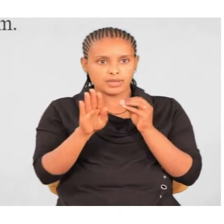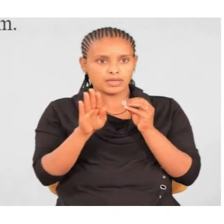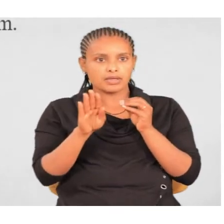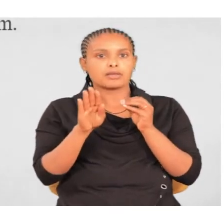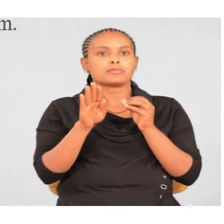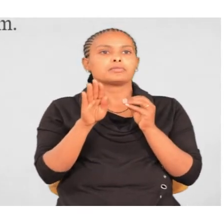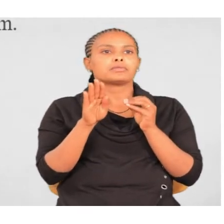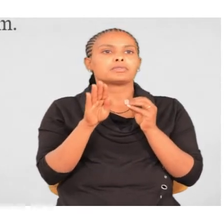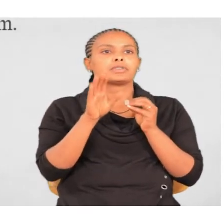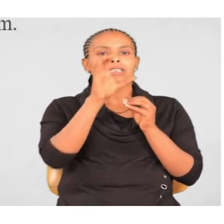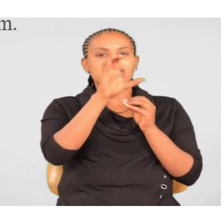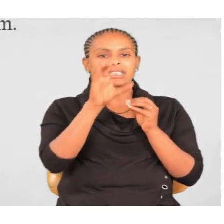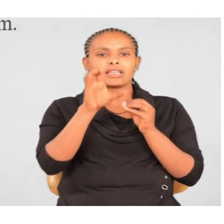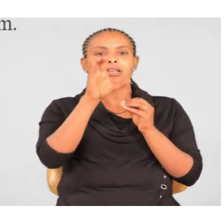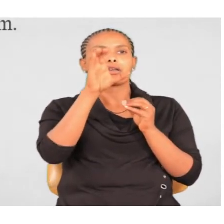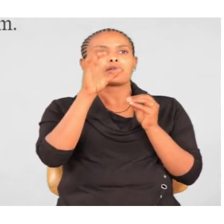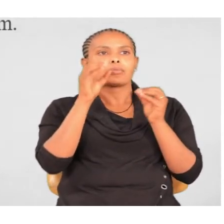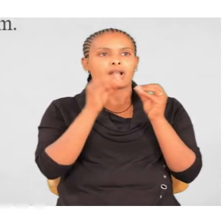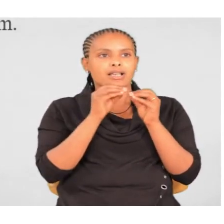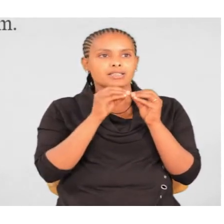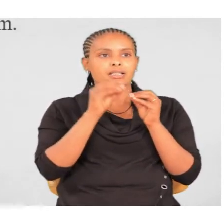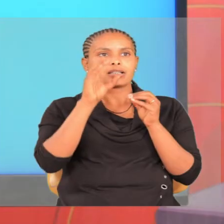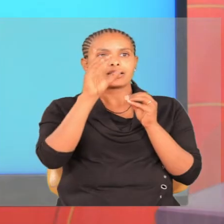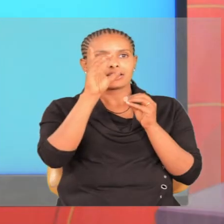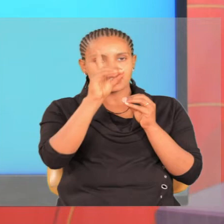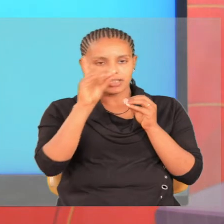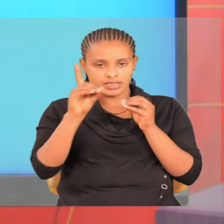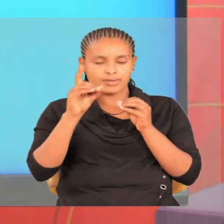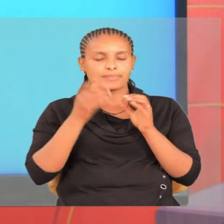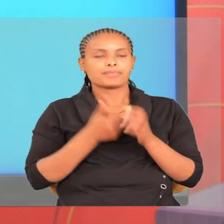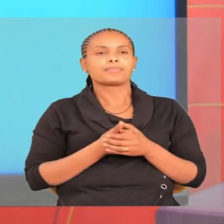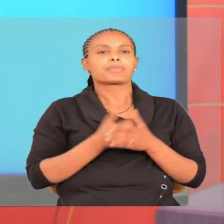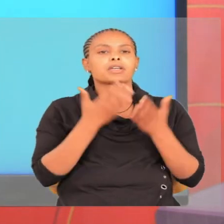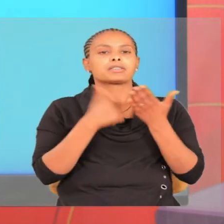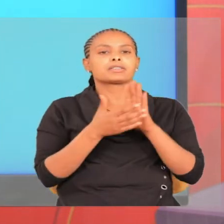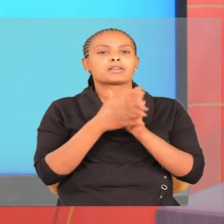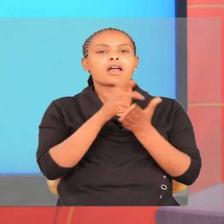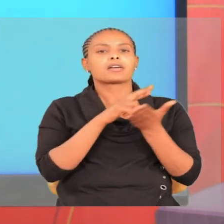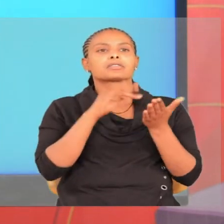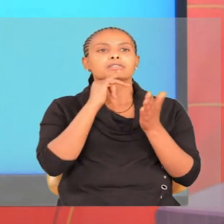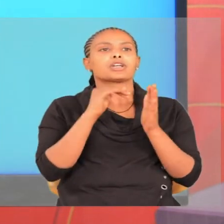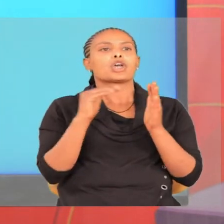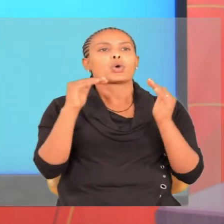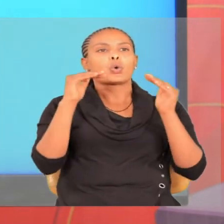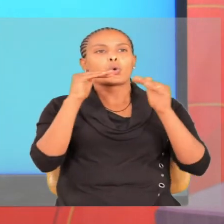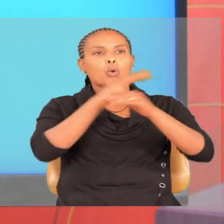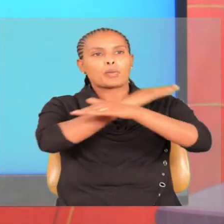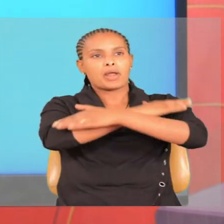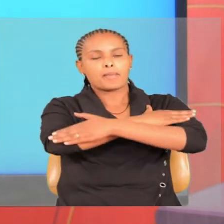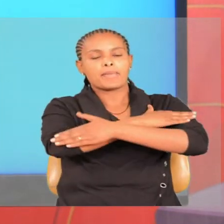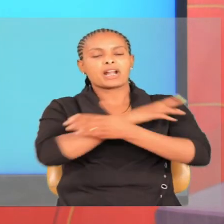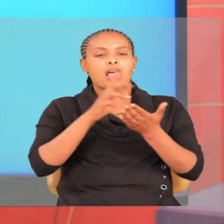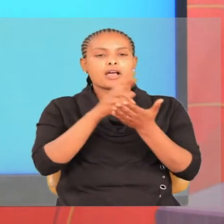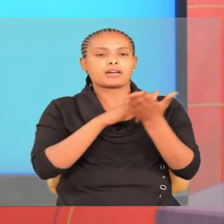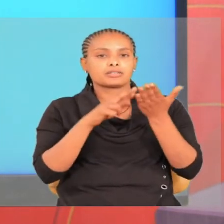B to form CC plus DD. Now this reaction is equilibrium reaction. The reaction quotient,